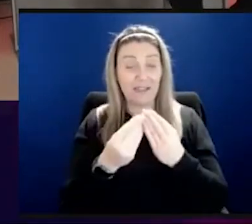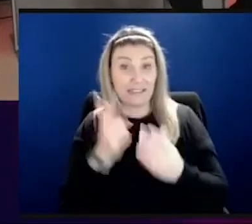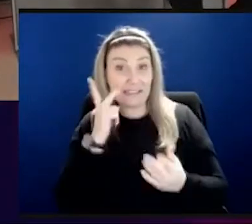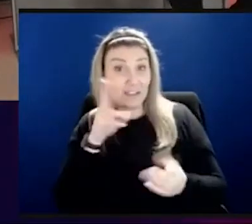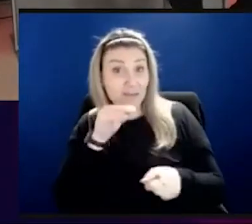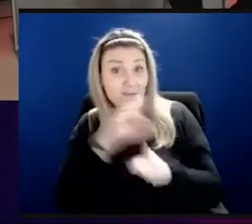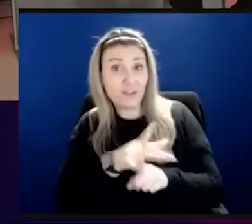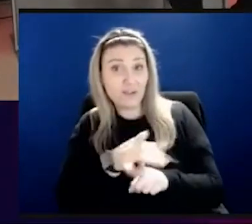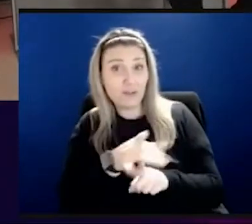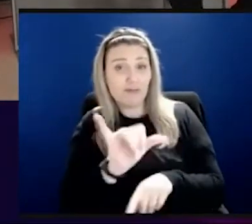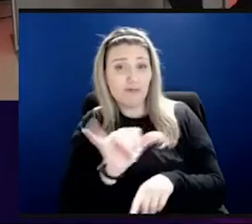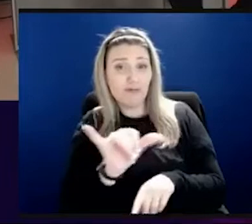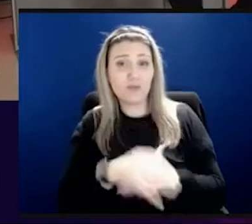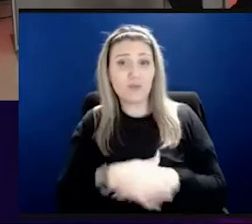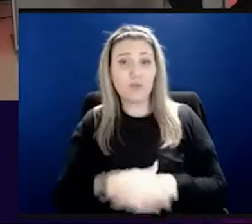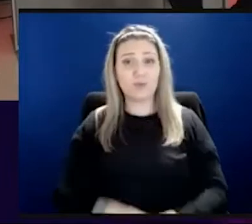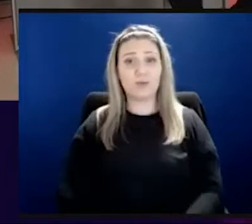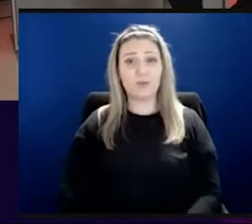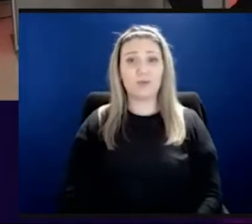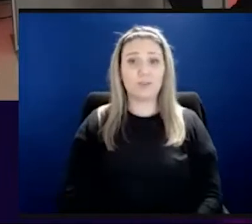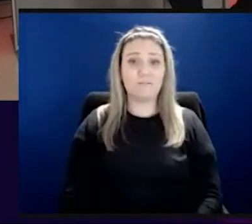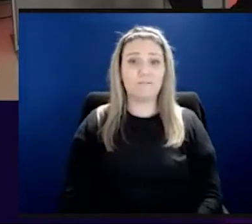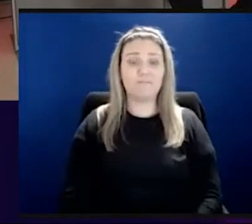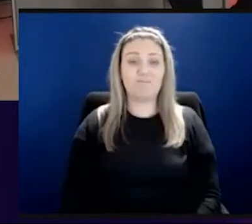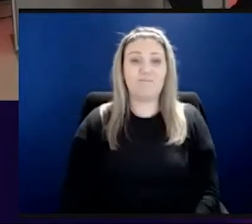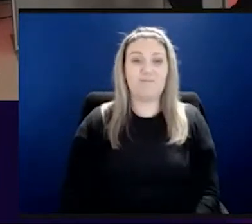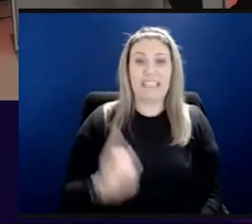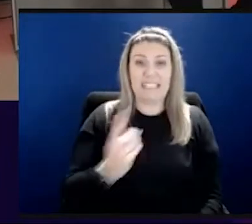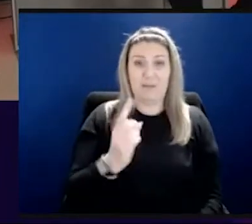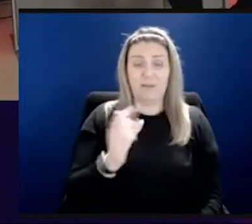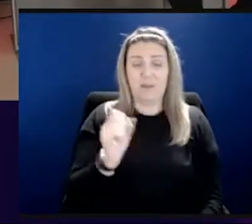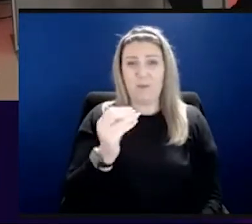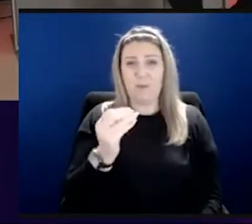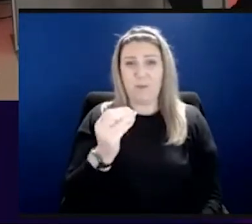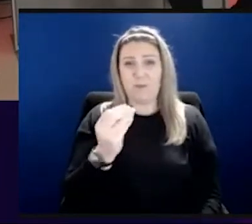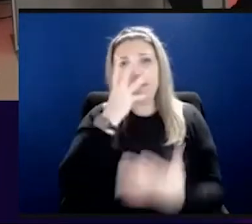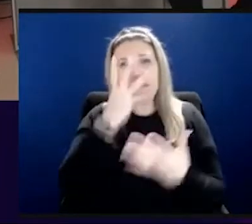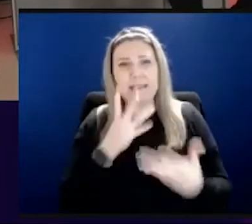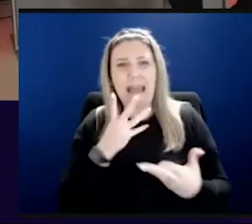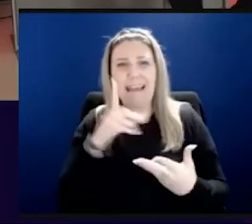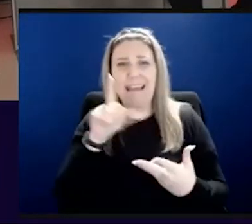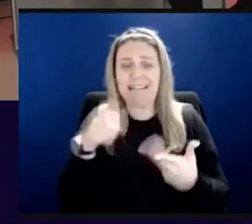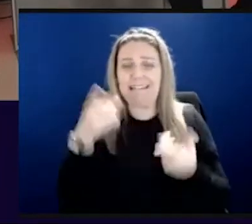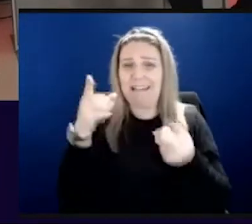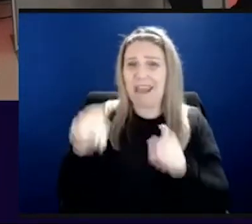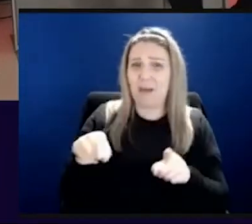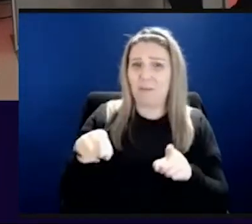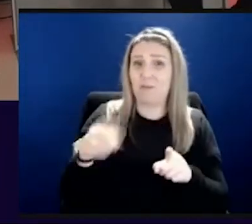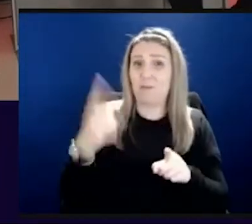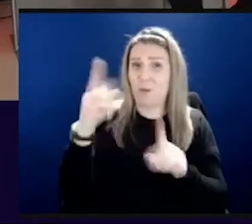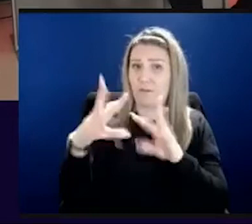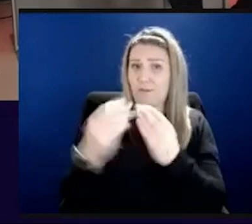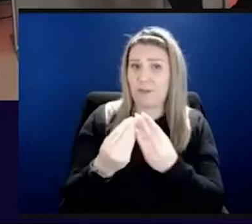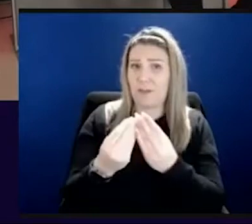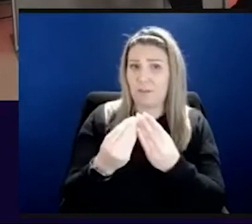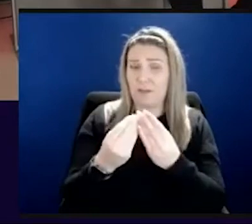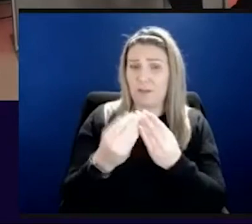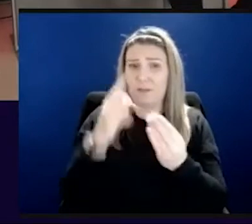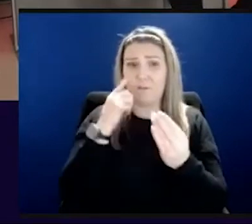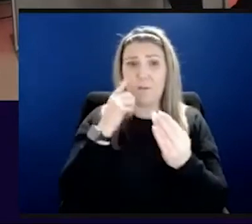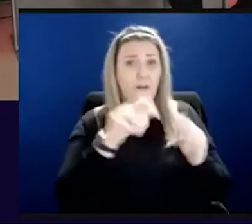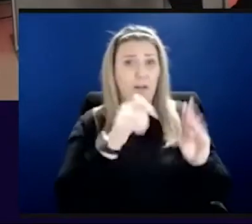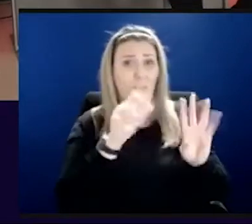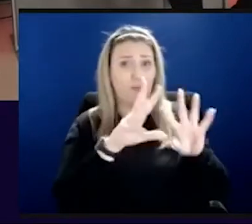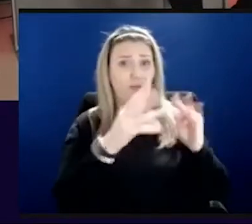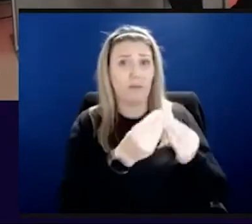because something so sad has had to happen to one family to have something so incredibly joyful to happen for